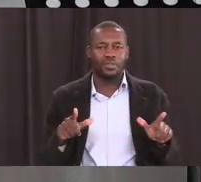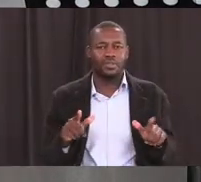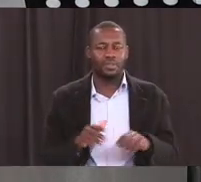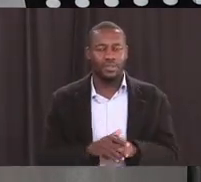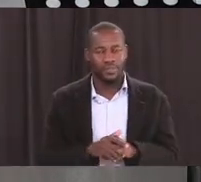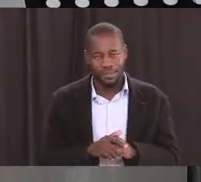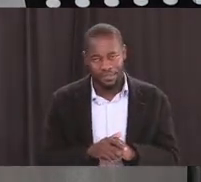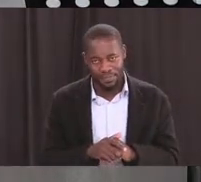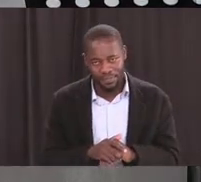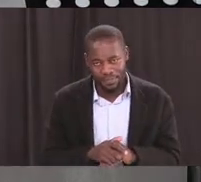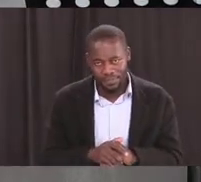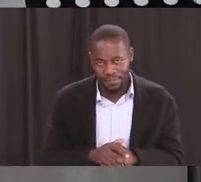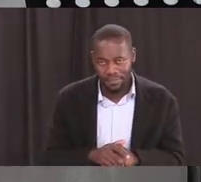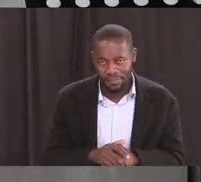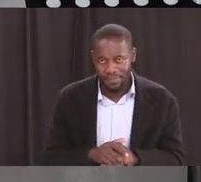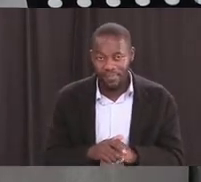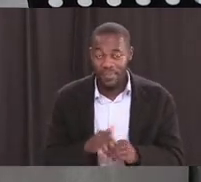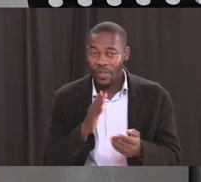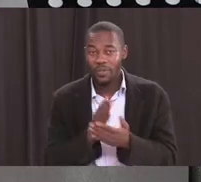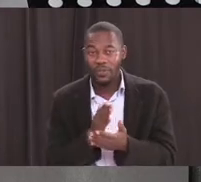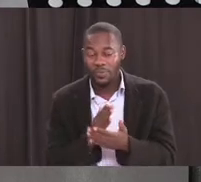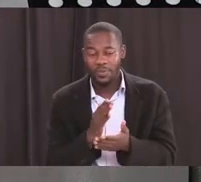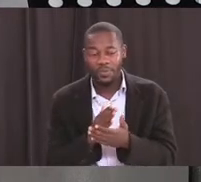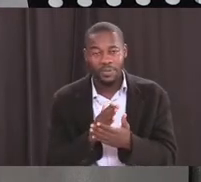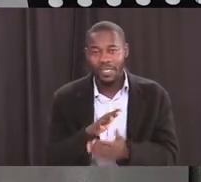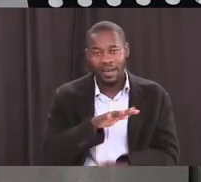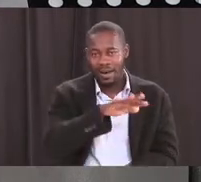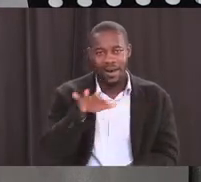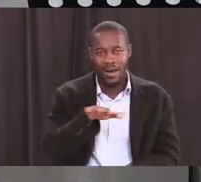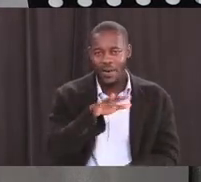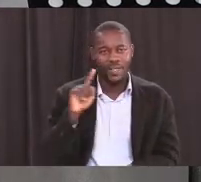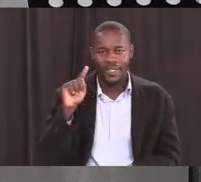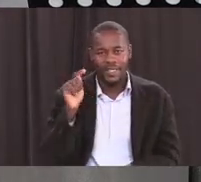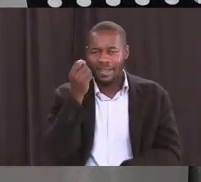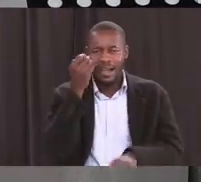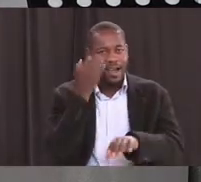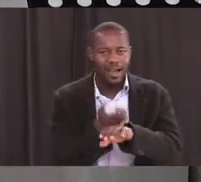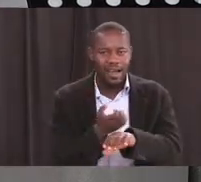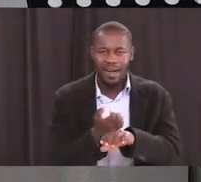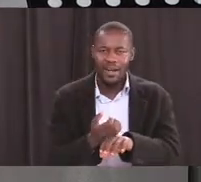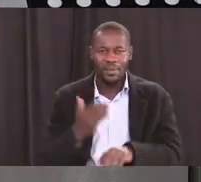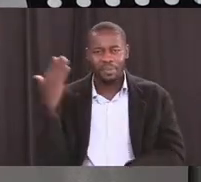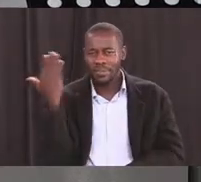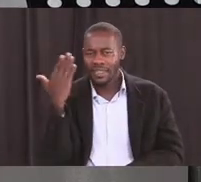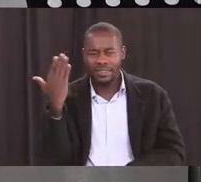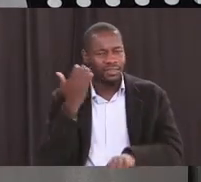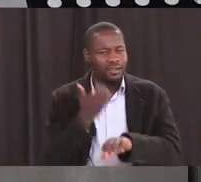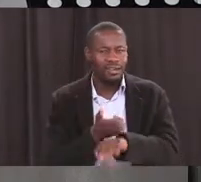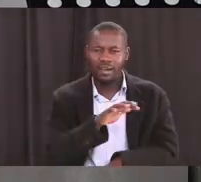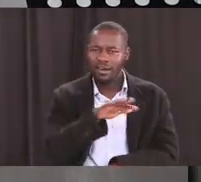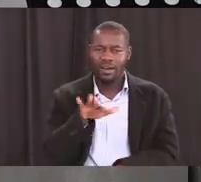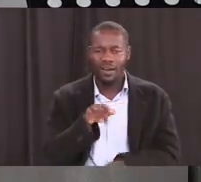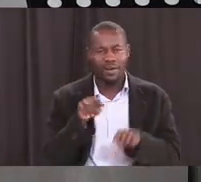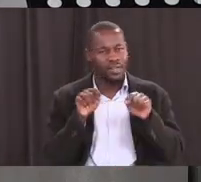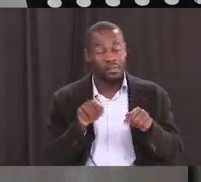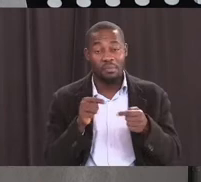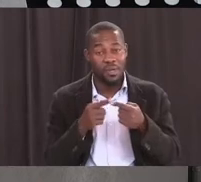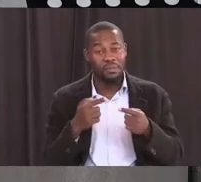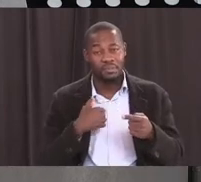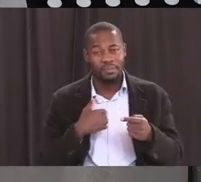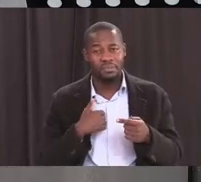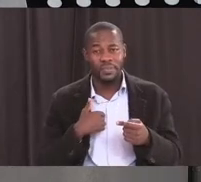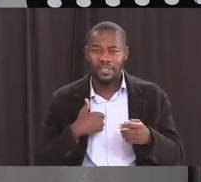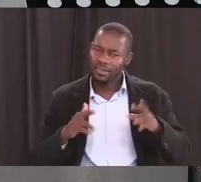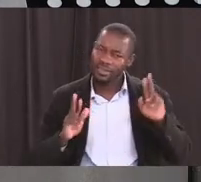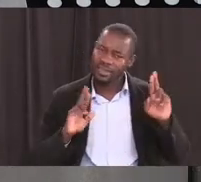this area was very hostile to the gospel, but I didn't care because I'd risk my life for Jesus. And